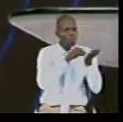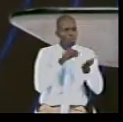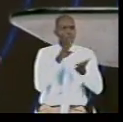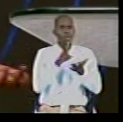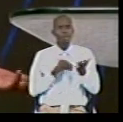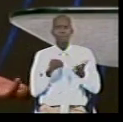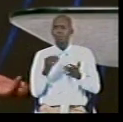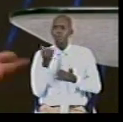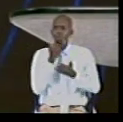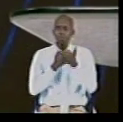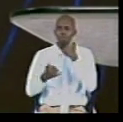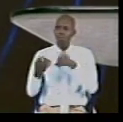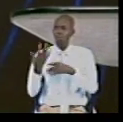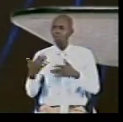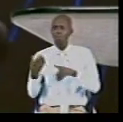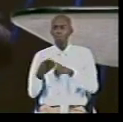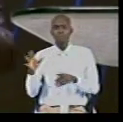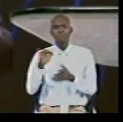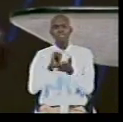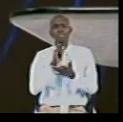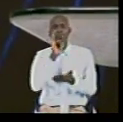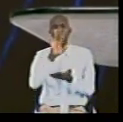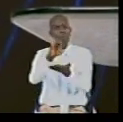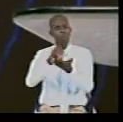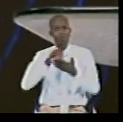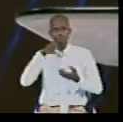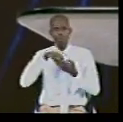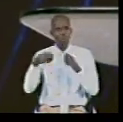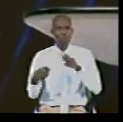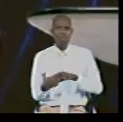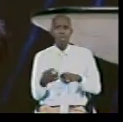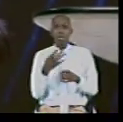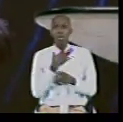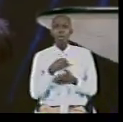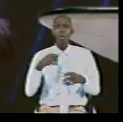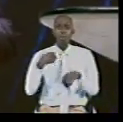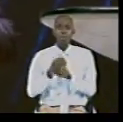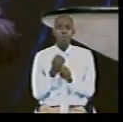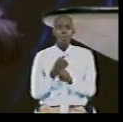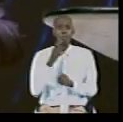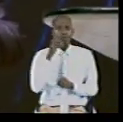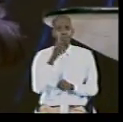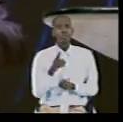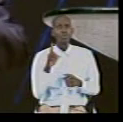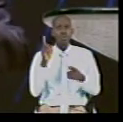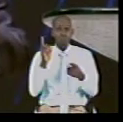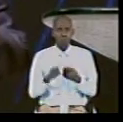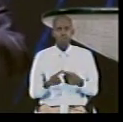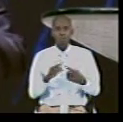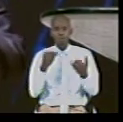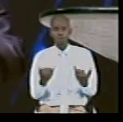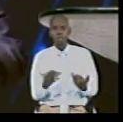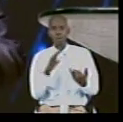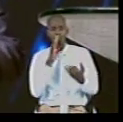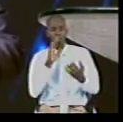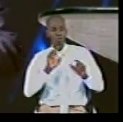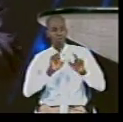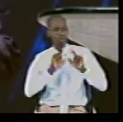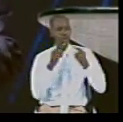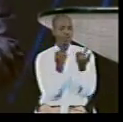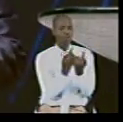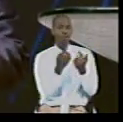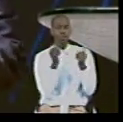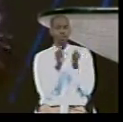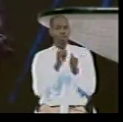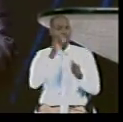them. That's the challenge. And it makes you to be grouped with the idolaters and adulterers and fornicators and the witches and